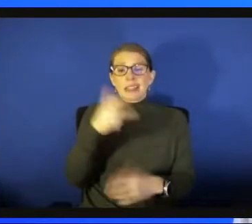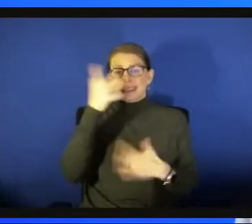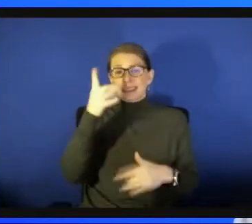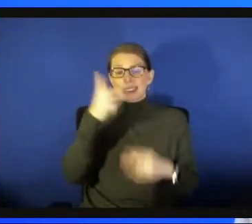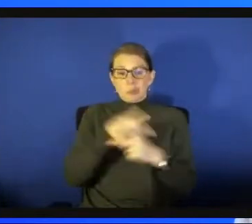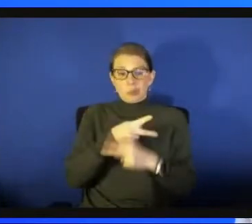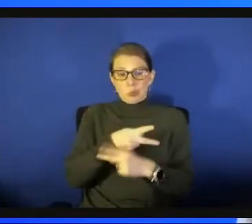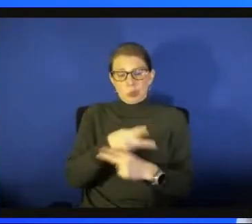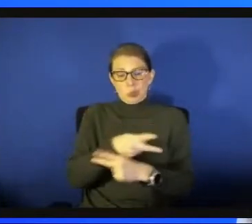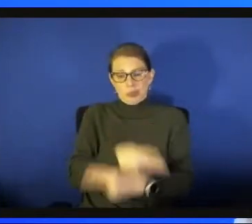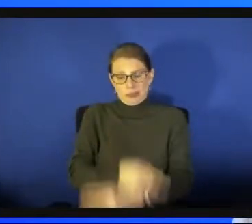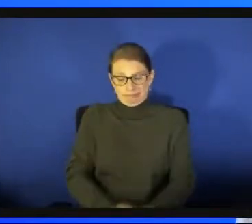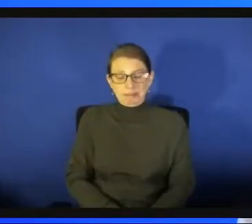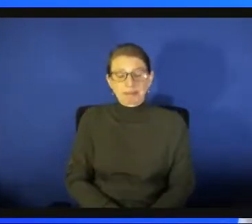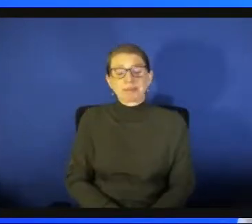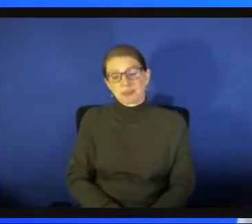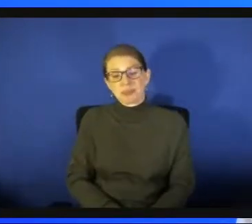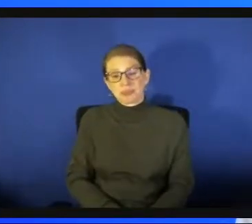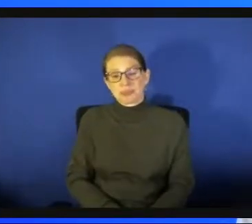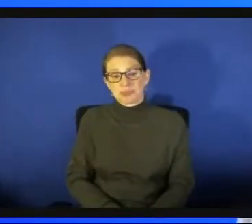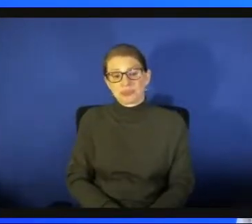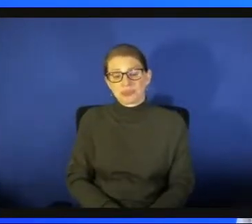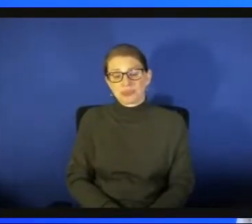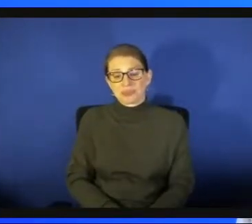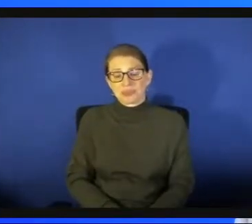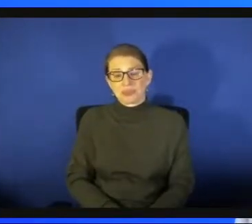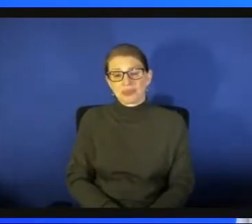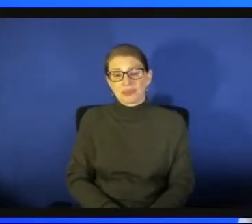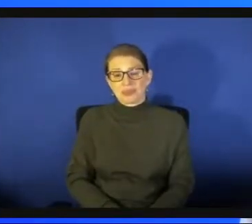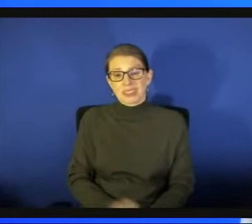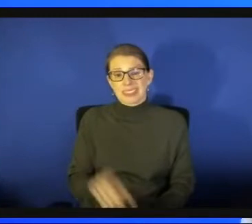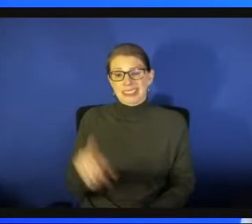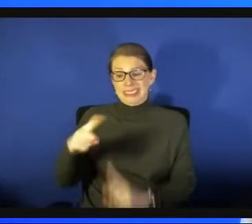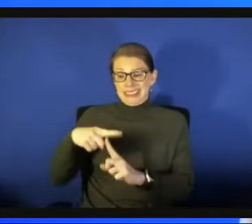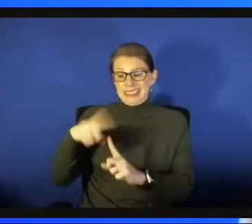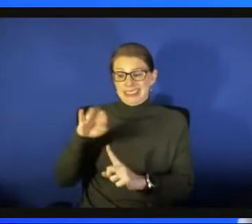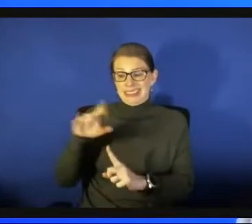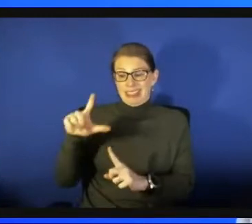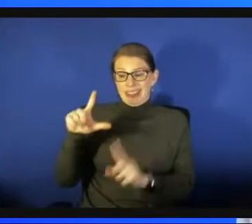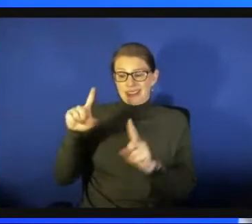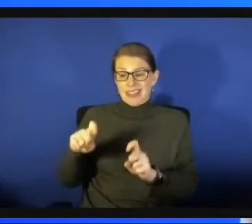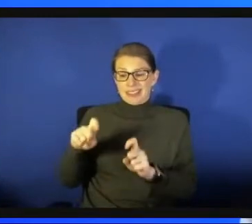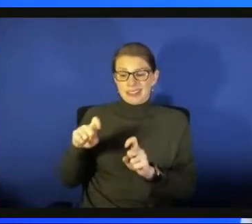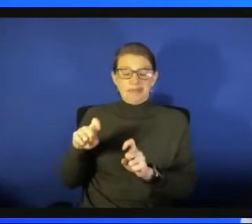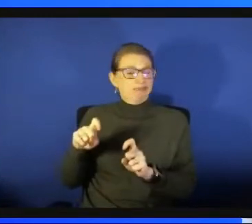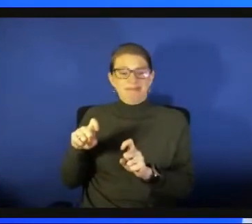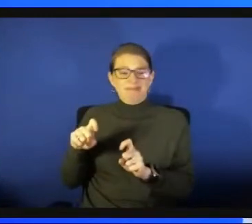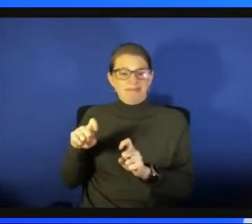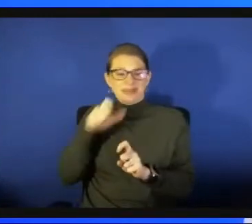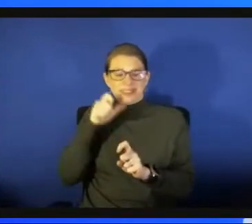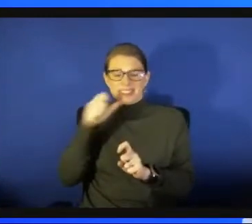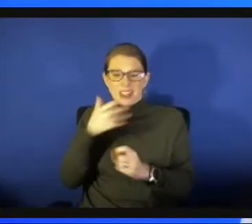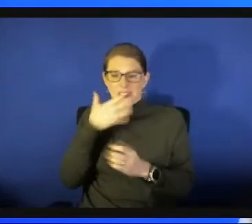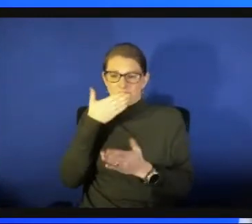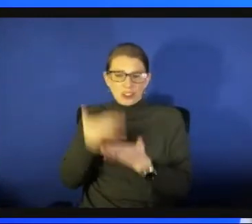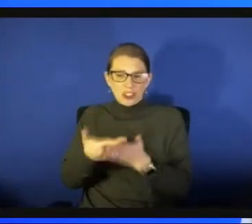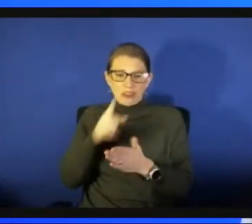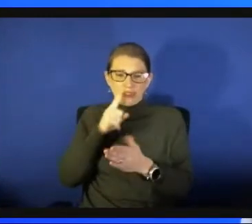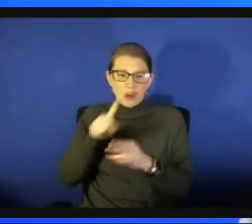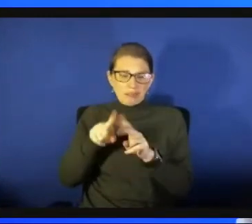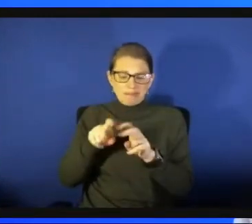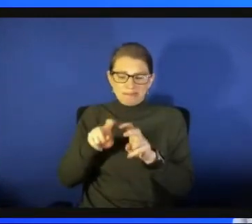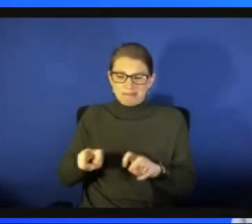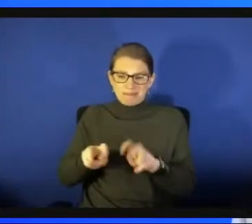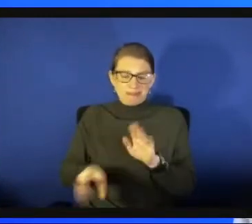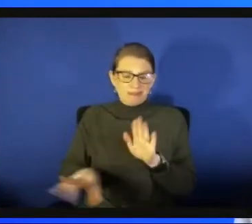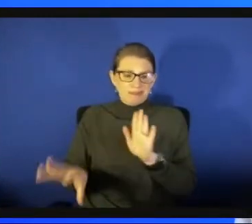better look at immunity, but there are no good T cell tests or T cell immunity tests to look at. So basically, antibody